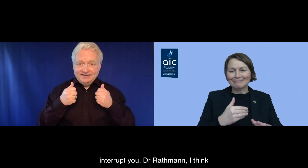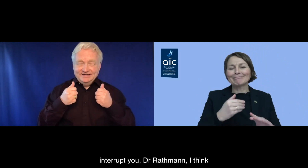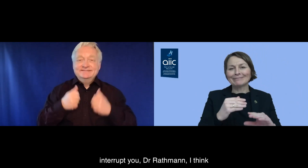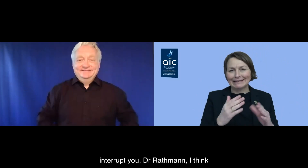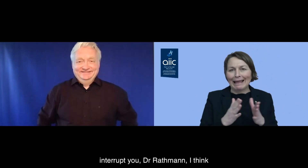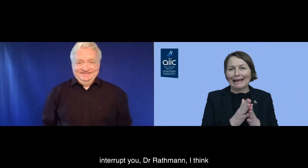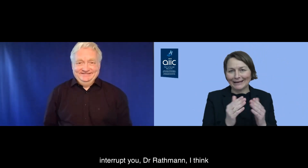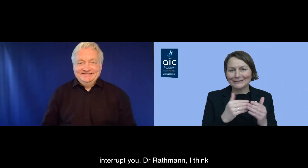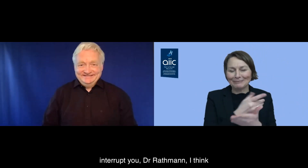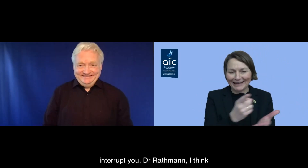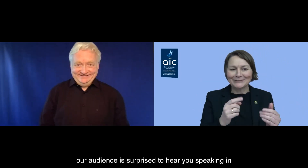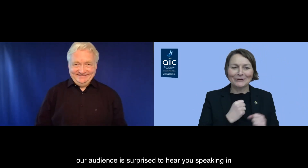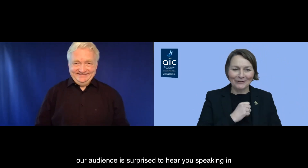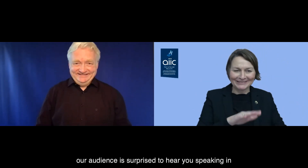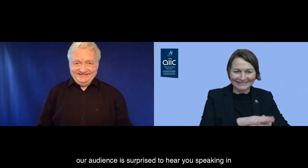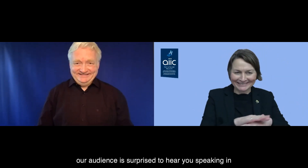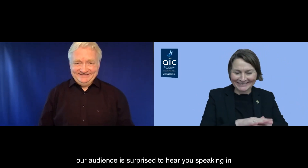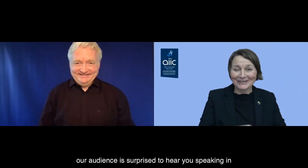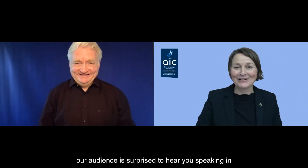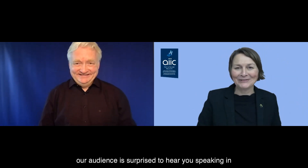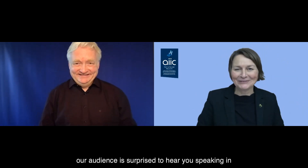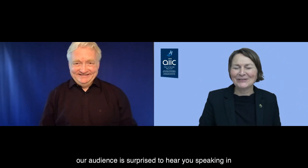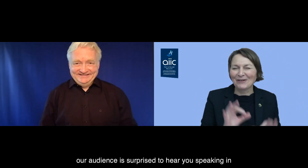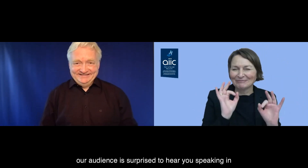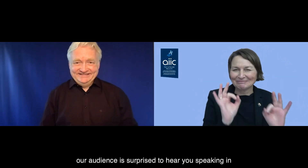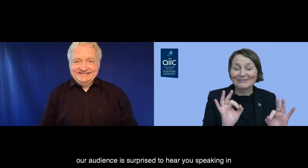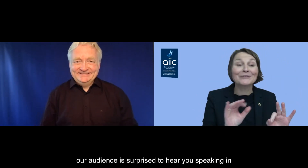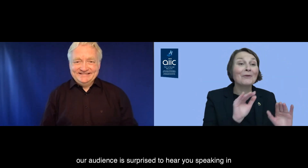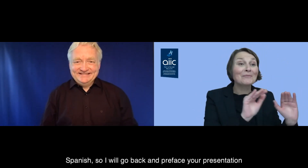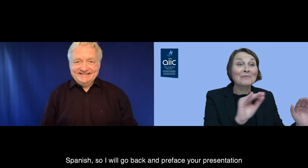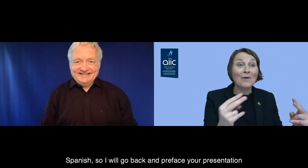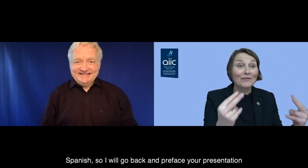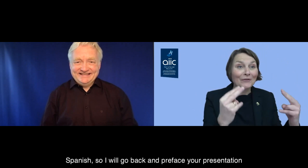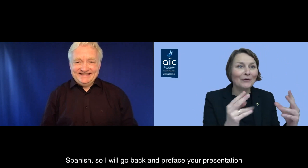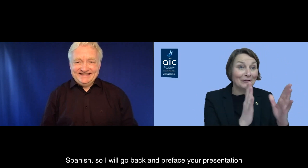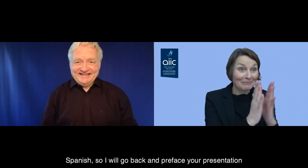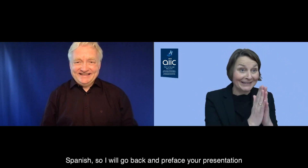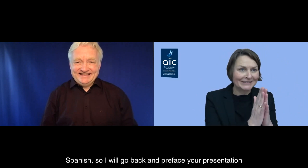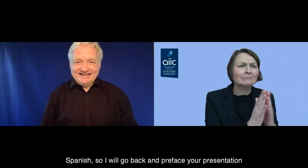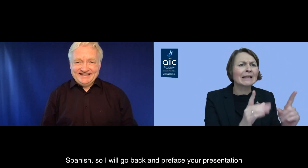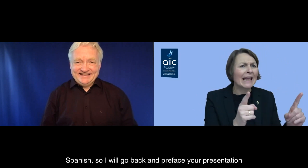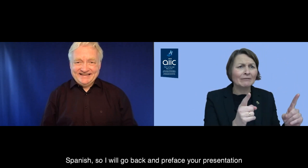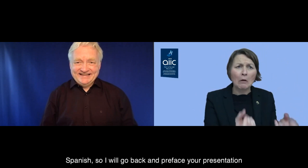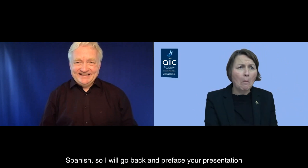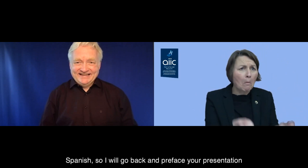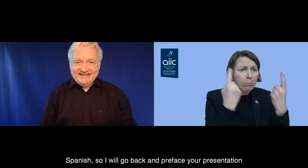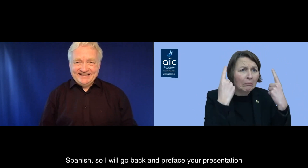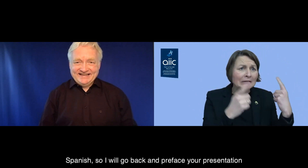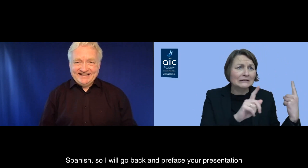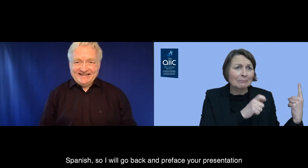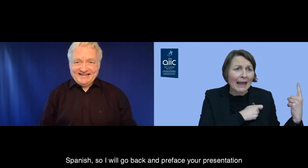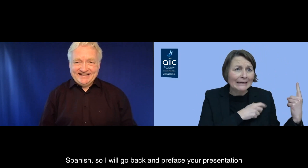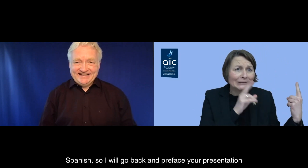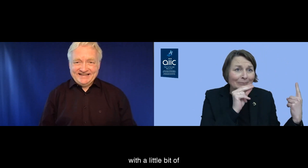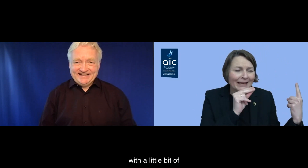Spanish. So I will go back and preface your presentation with a little